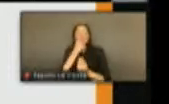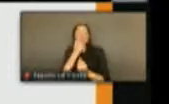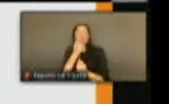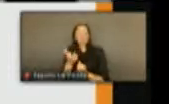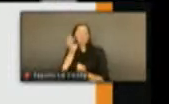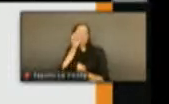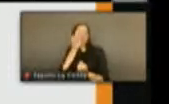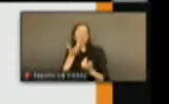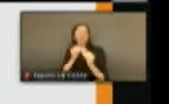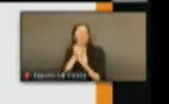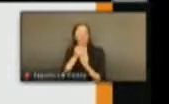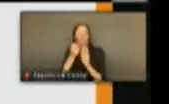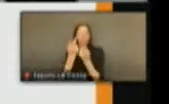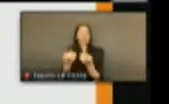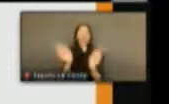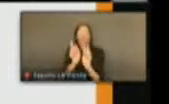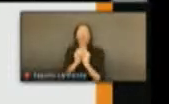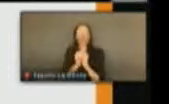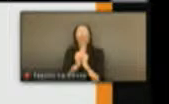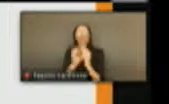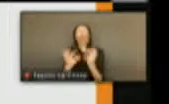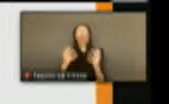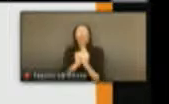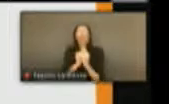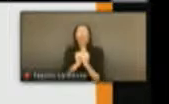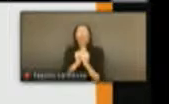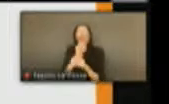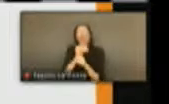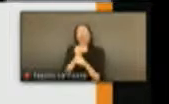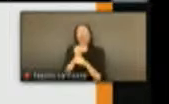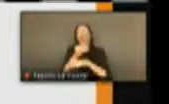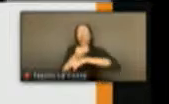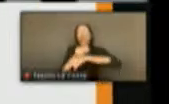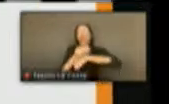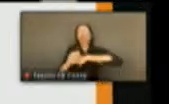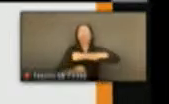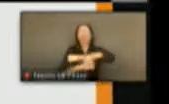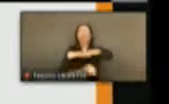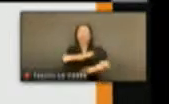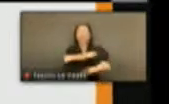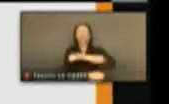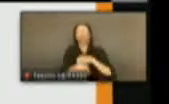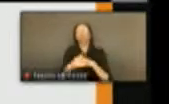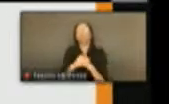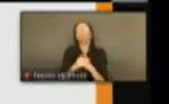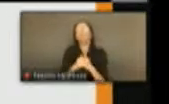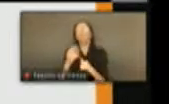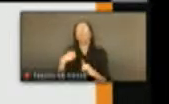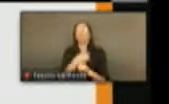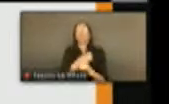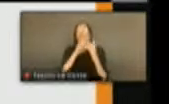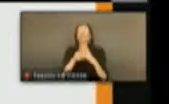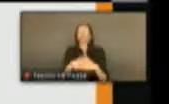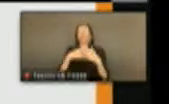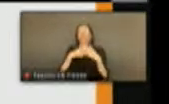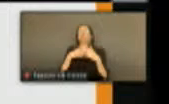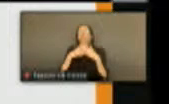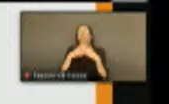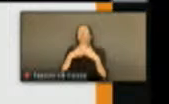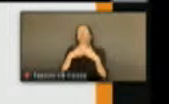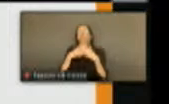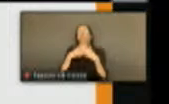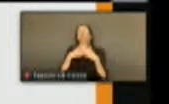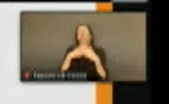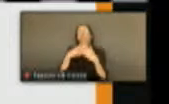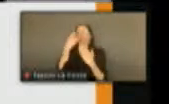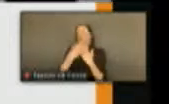with the Miami Foundation, Mayor Levine Cava has launched Thrive 305 this month. Thrive 305 is a